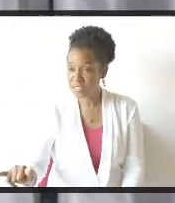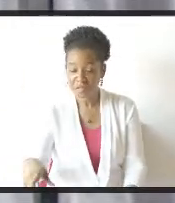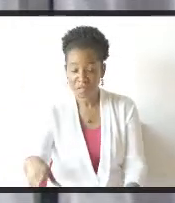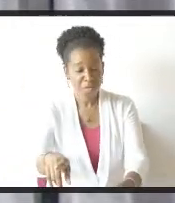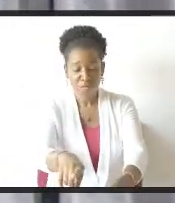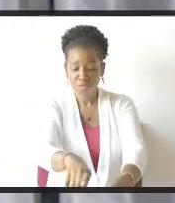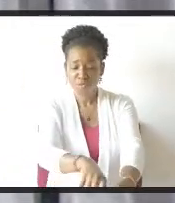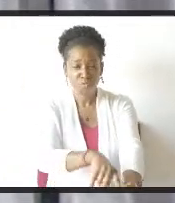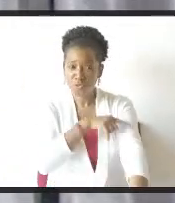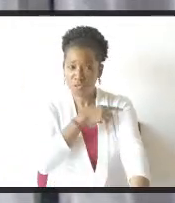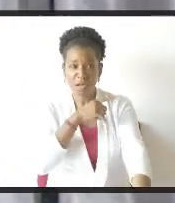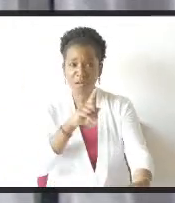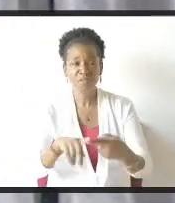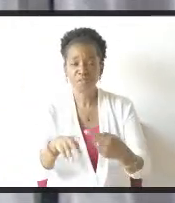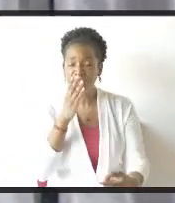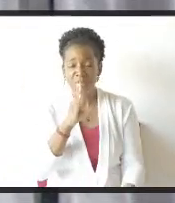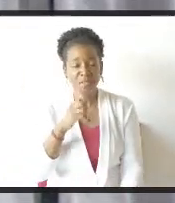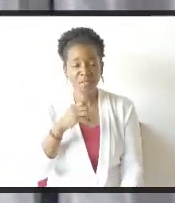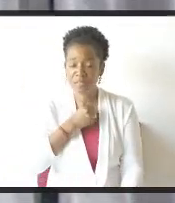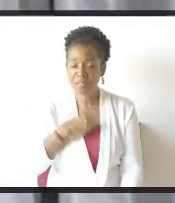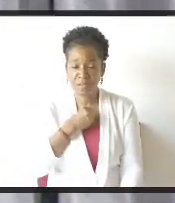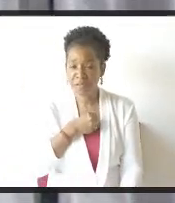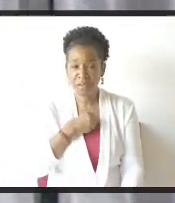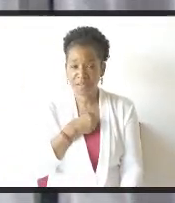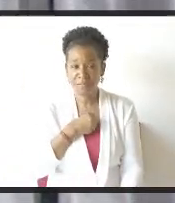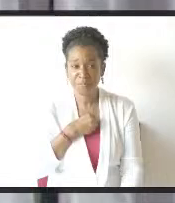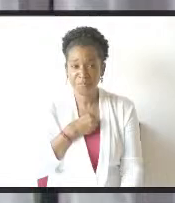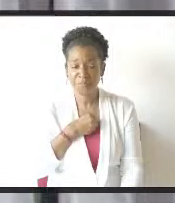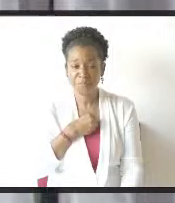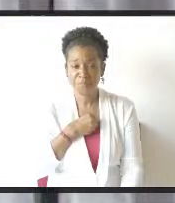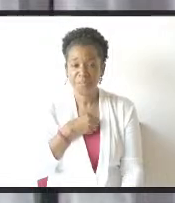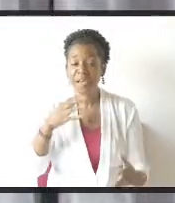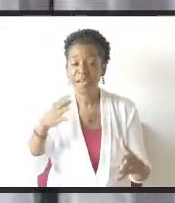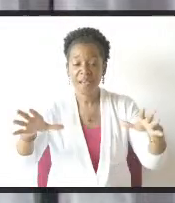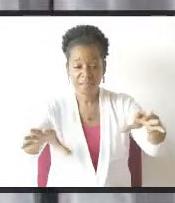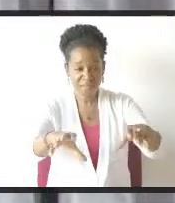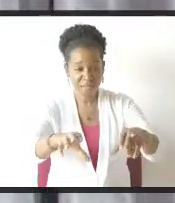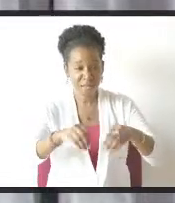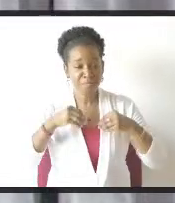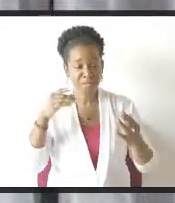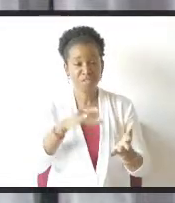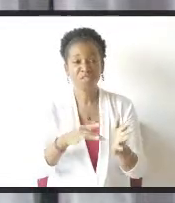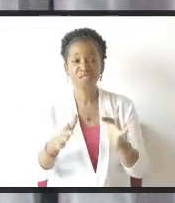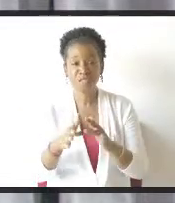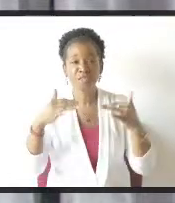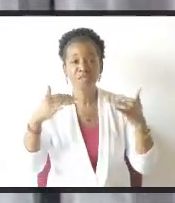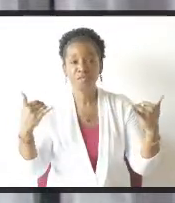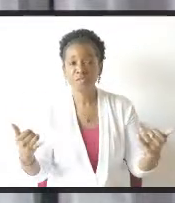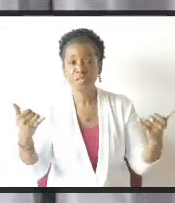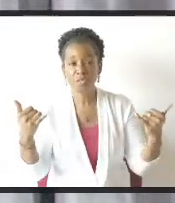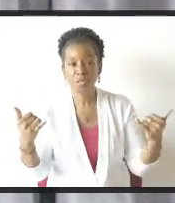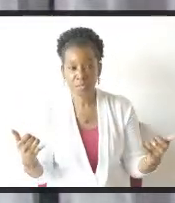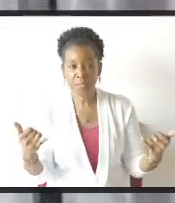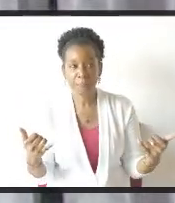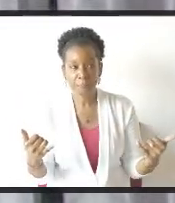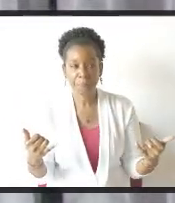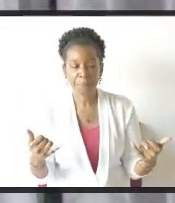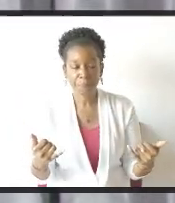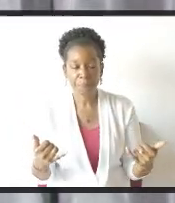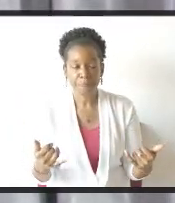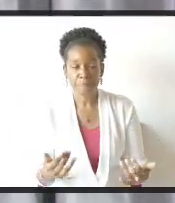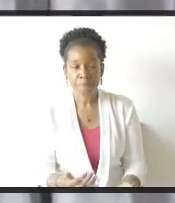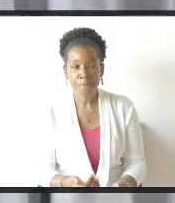You don't have to be sorry. You can trust him today. Anybody, quickly, just lift it up. God will see it. I'll see